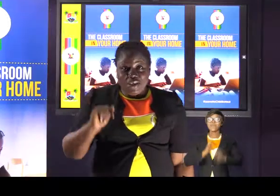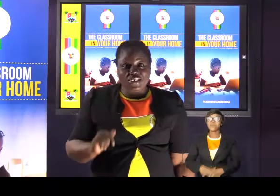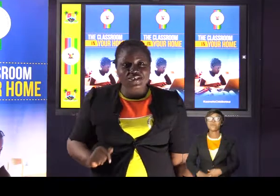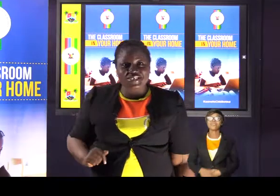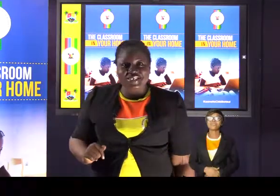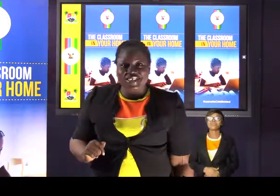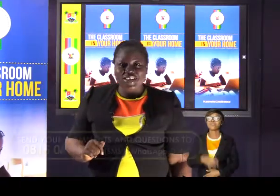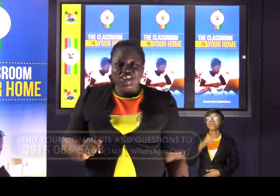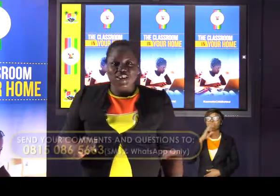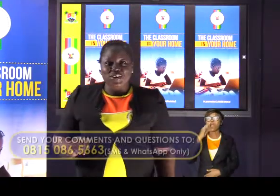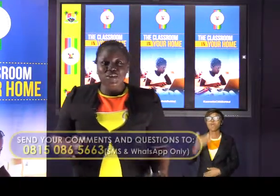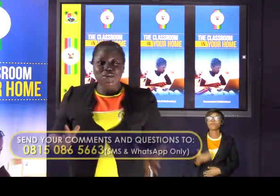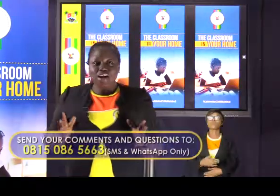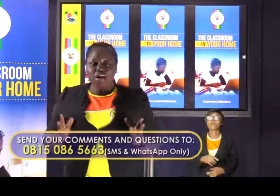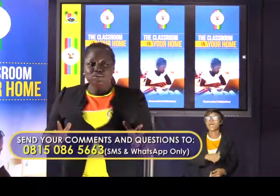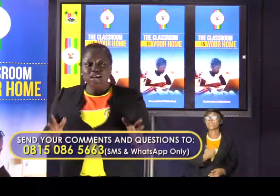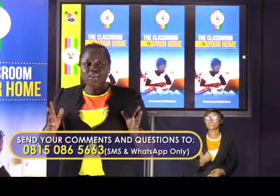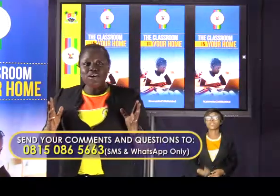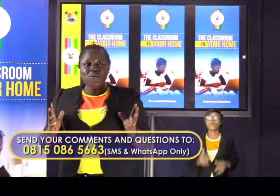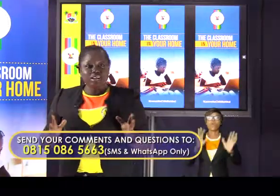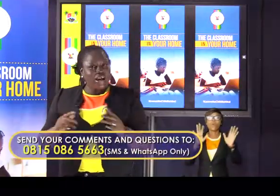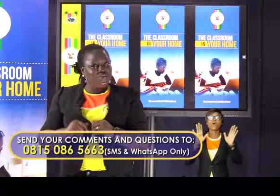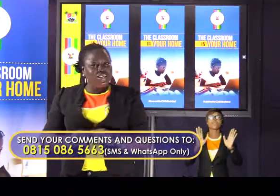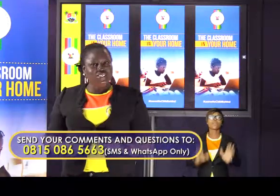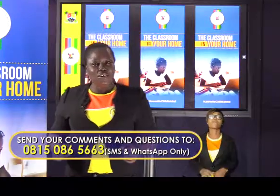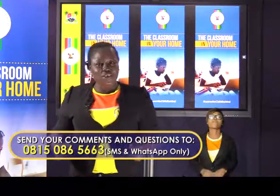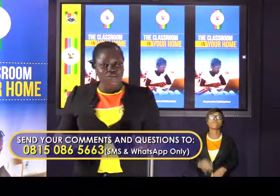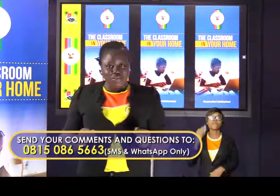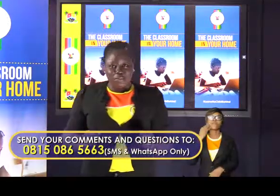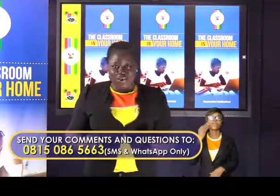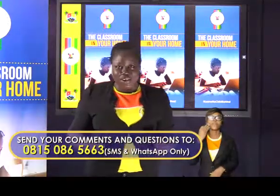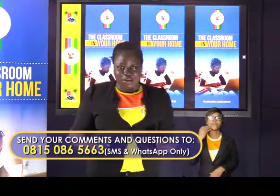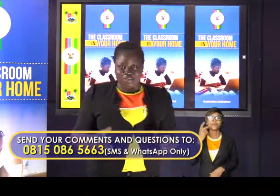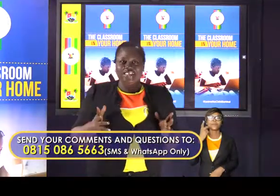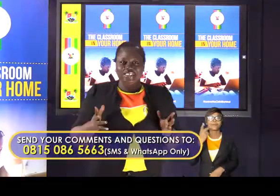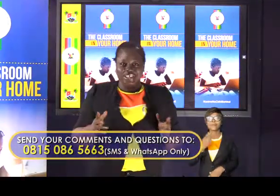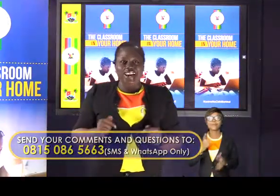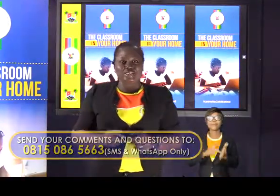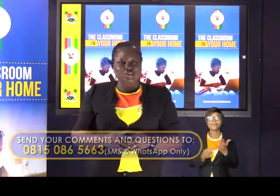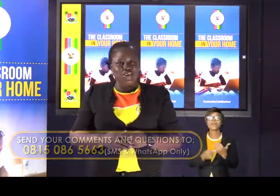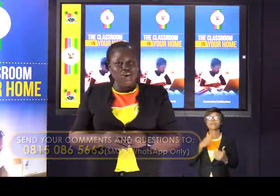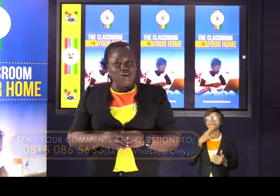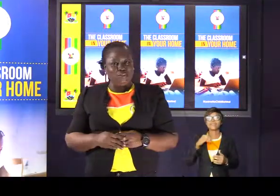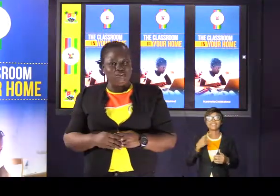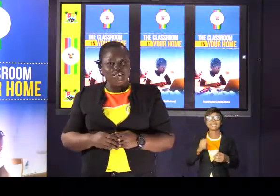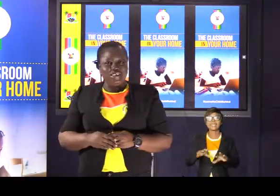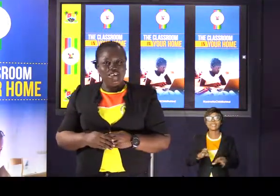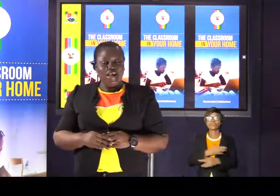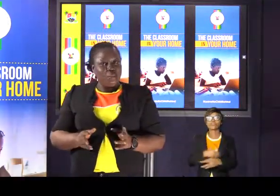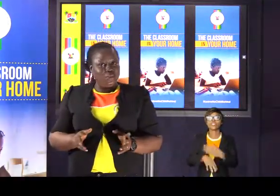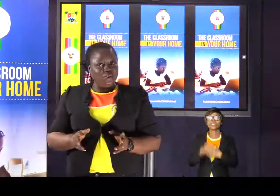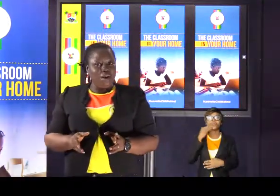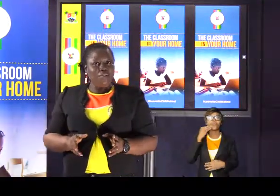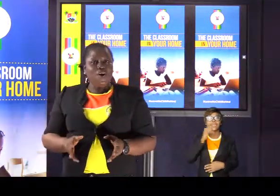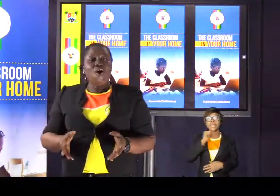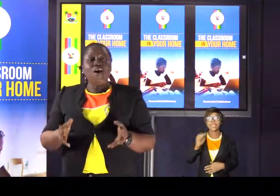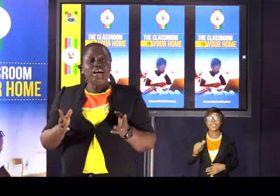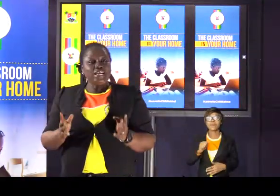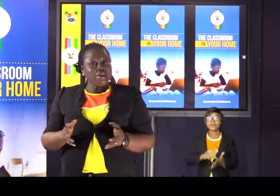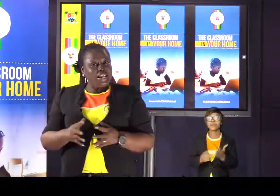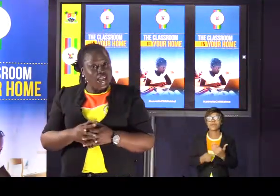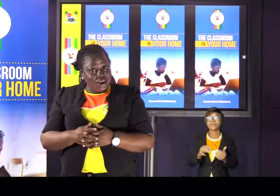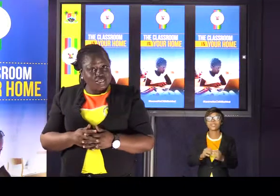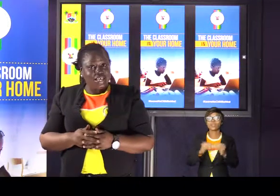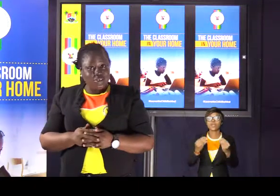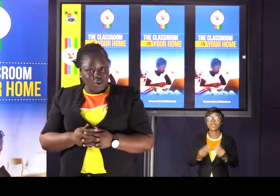Hello pupils, you're welcome to another wonderful edition of your favorite program, The Classroom in Your Home, a program